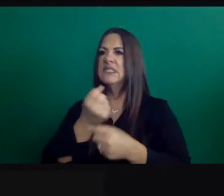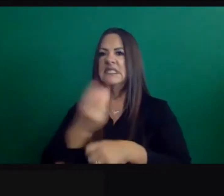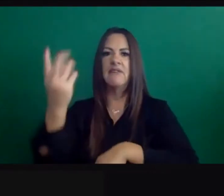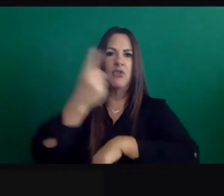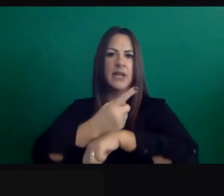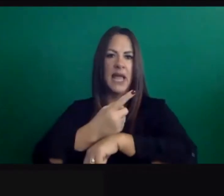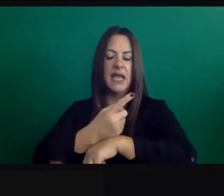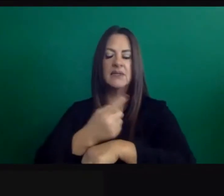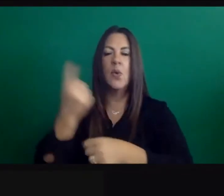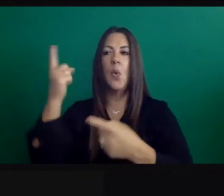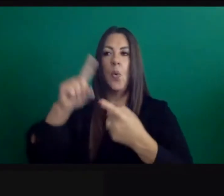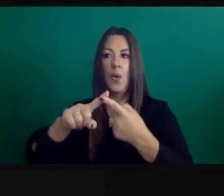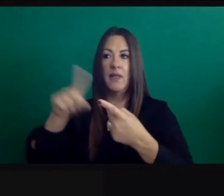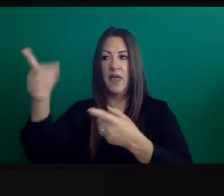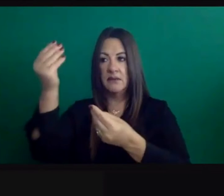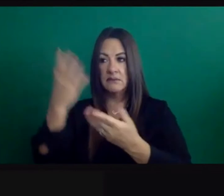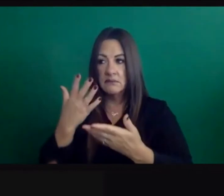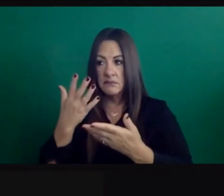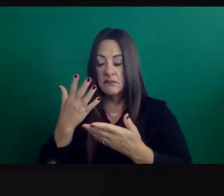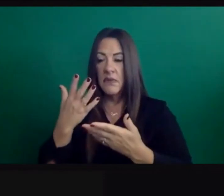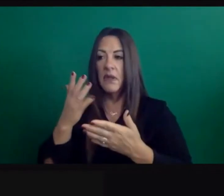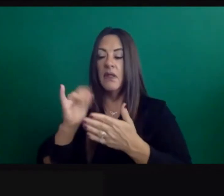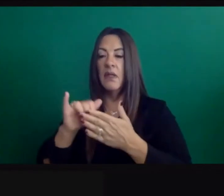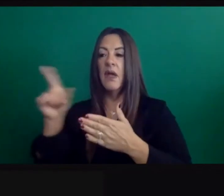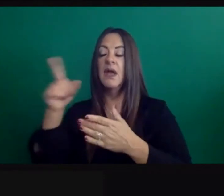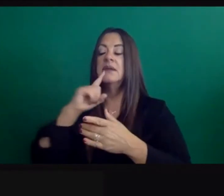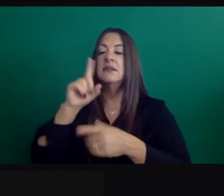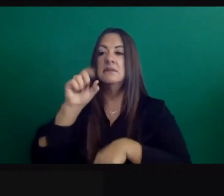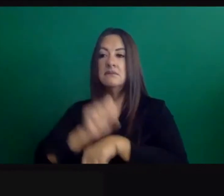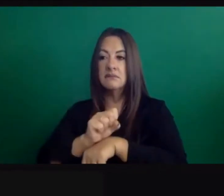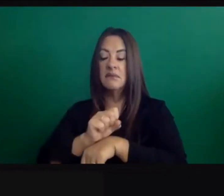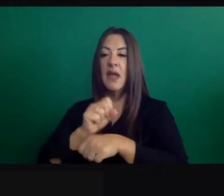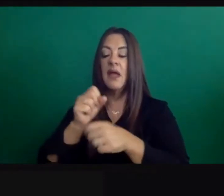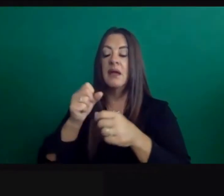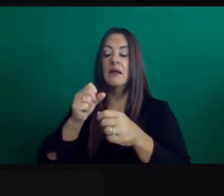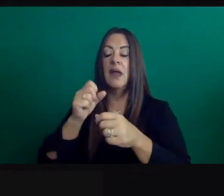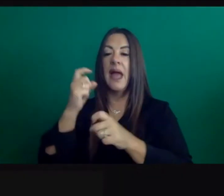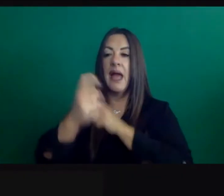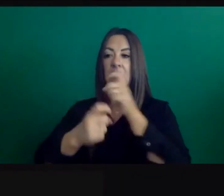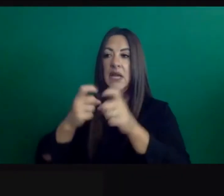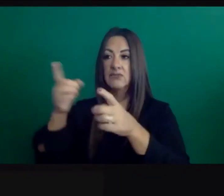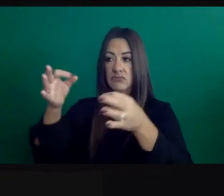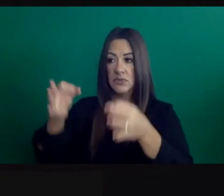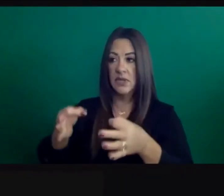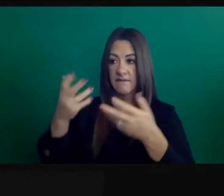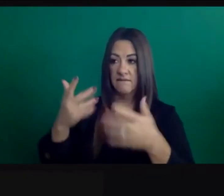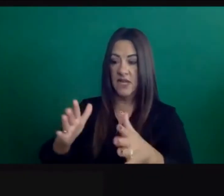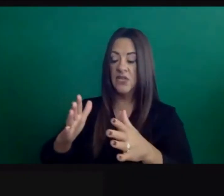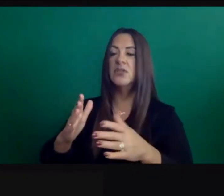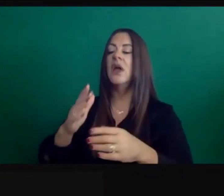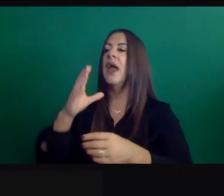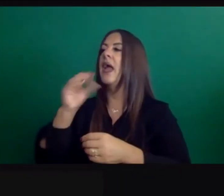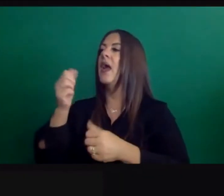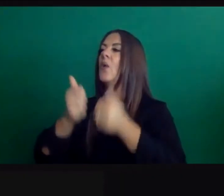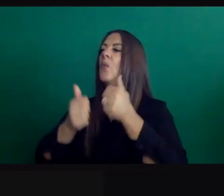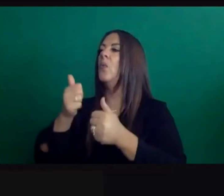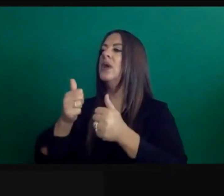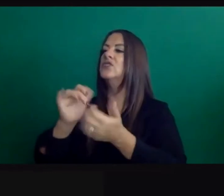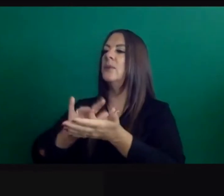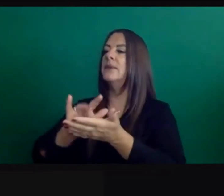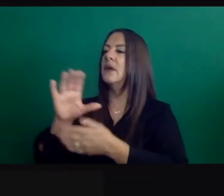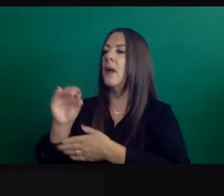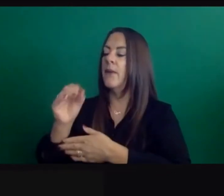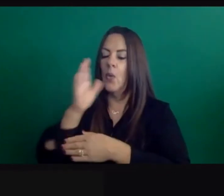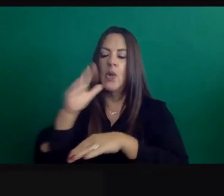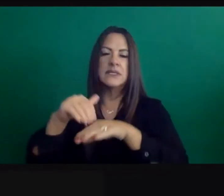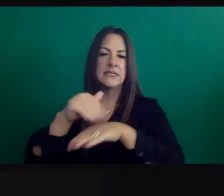allocation is made and when it's actually shipped and then received by an entity. Just to remind folks of